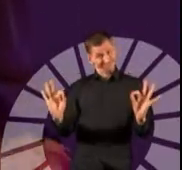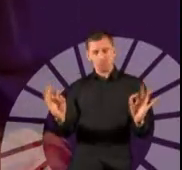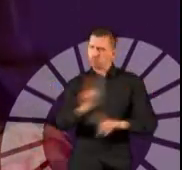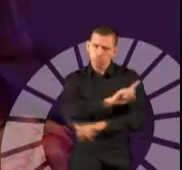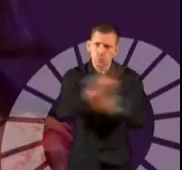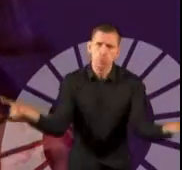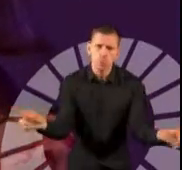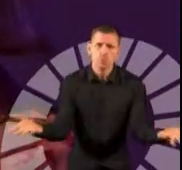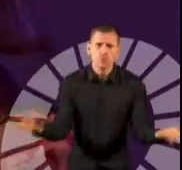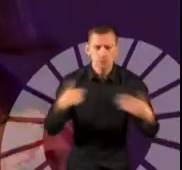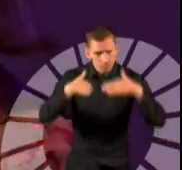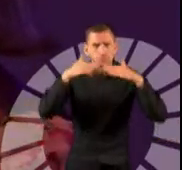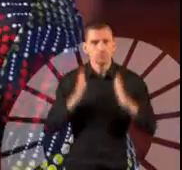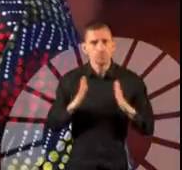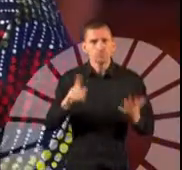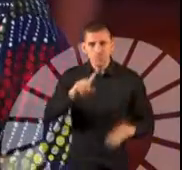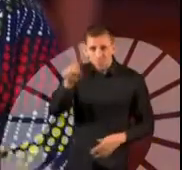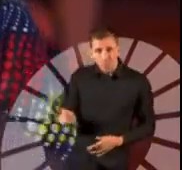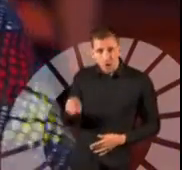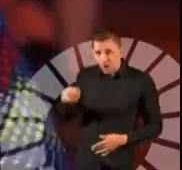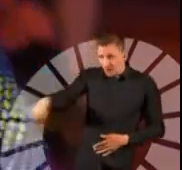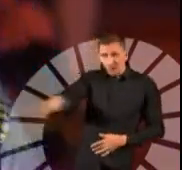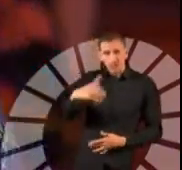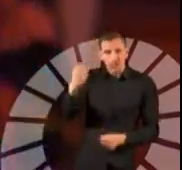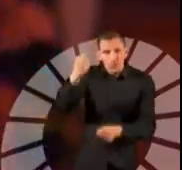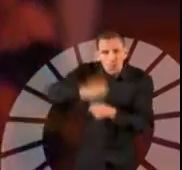is unacceptable. We must fight this.